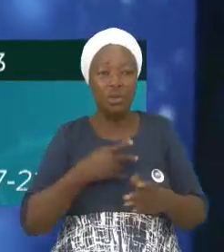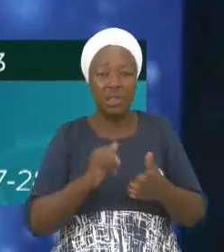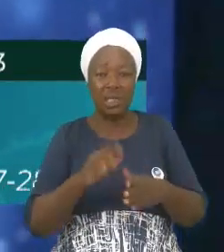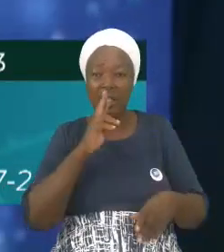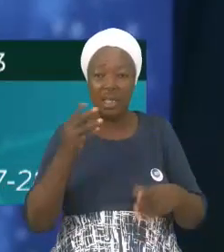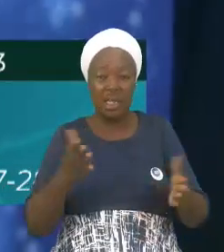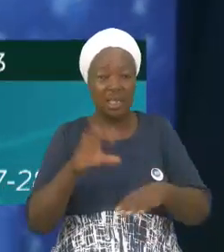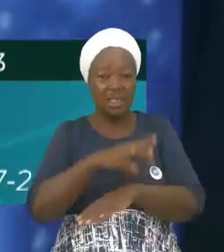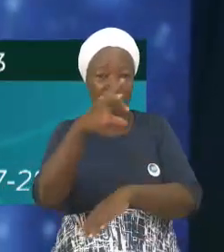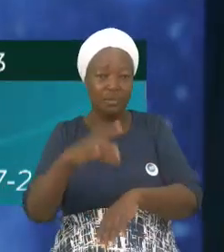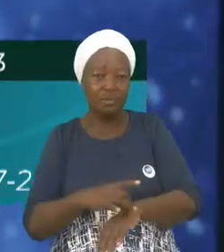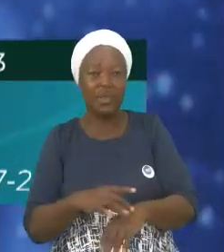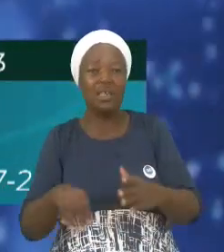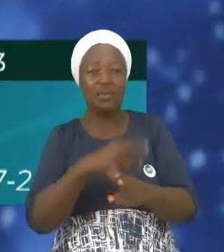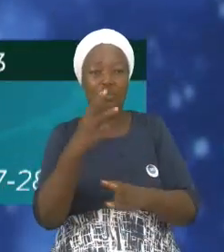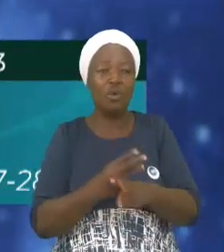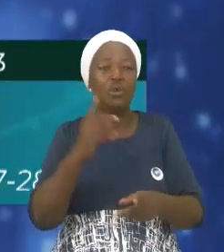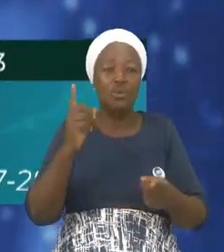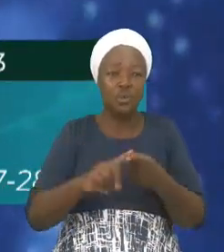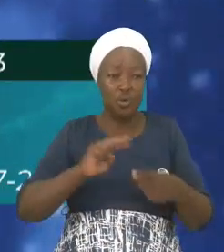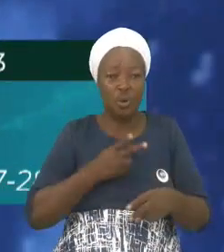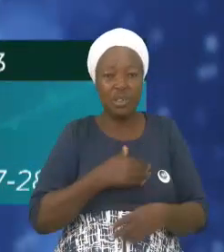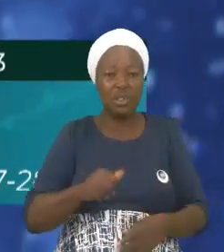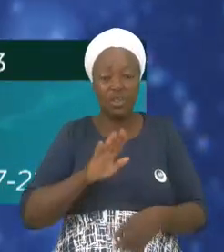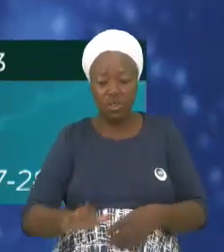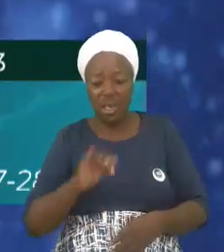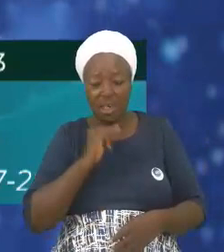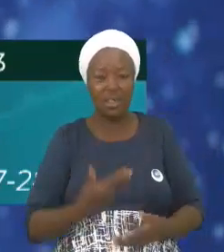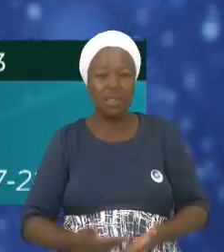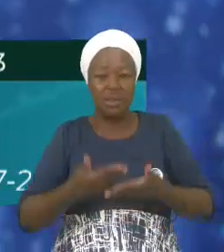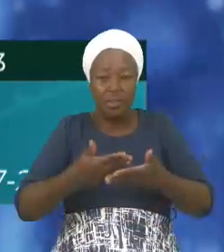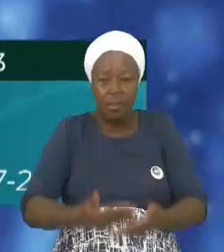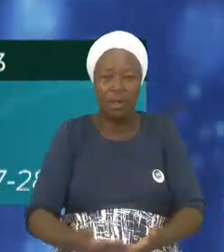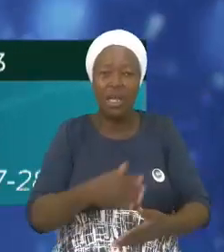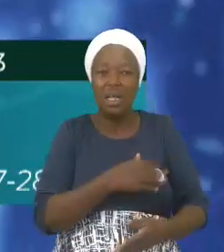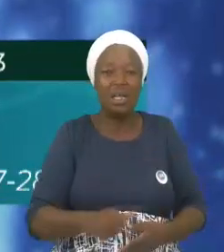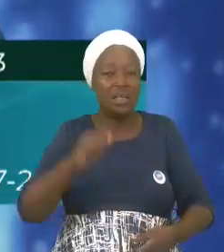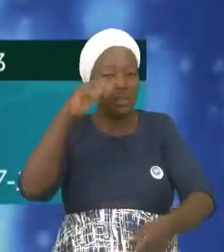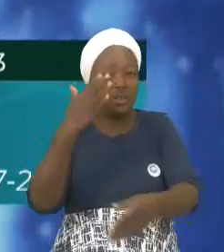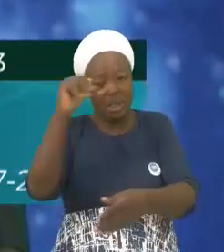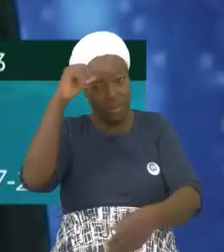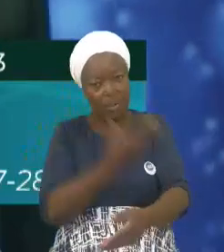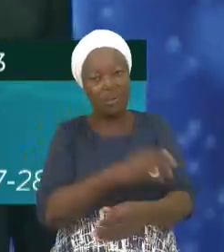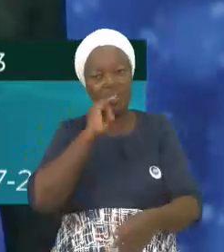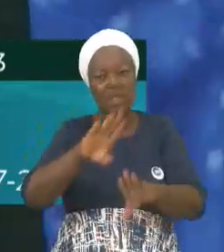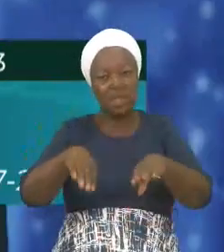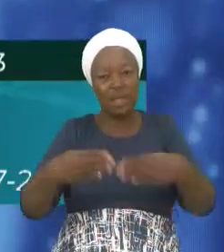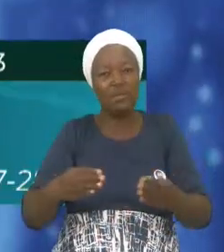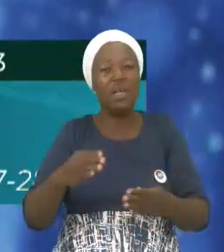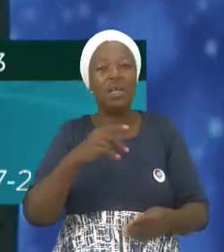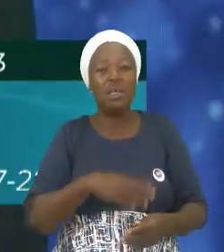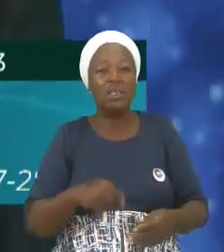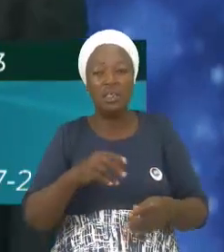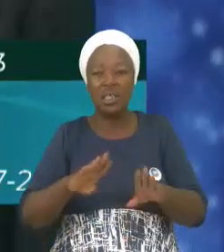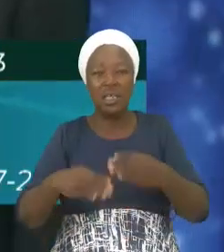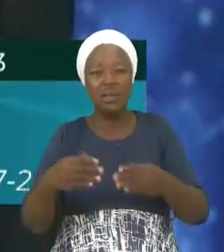earth, unto us a child is born, unto us a son is given. He gave